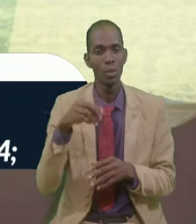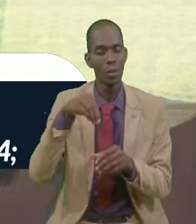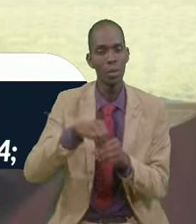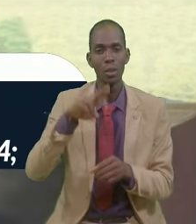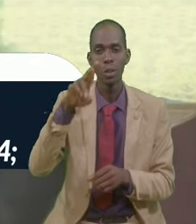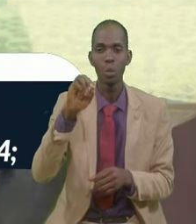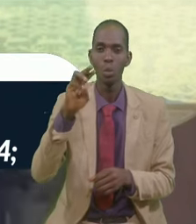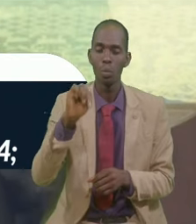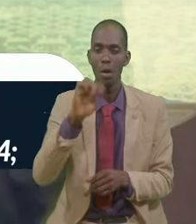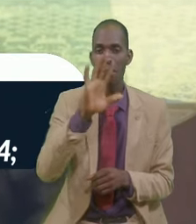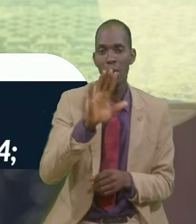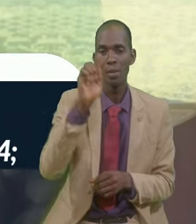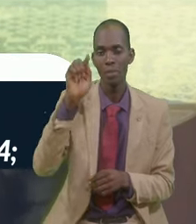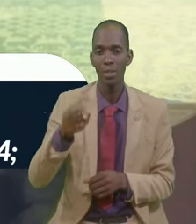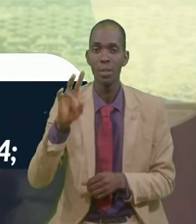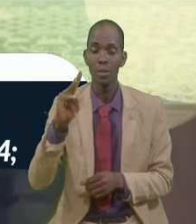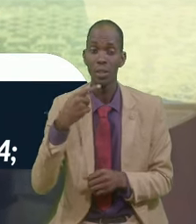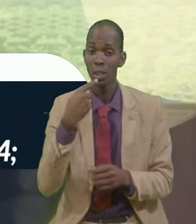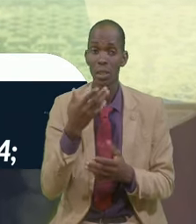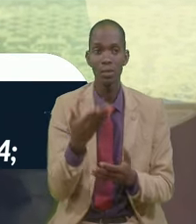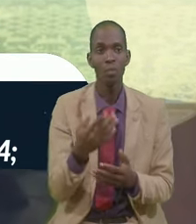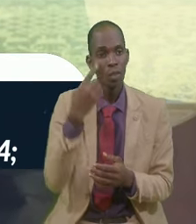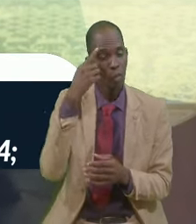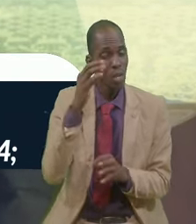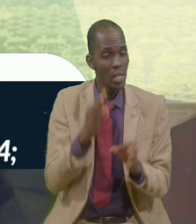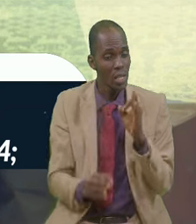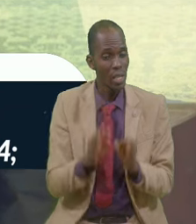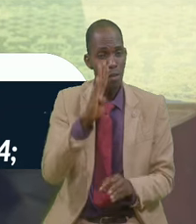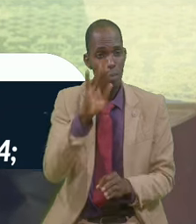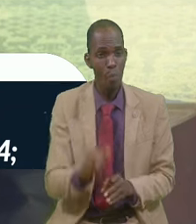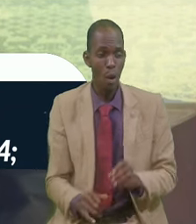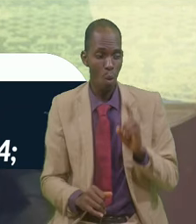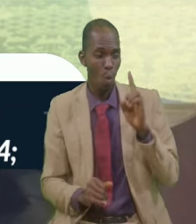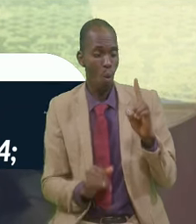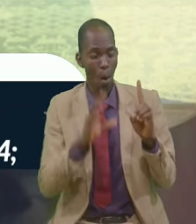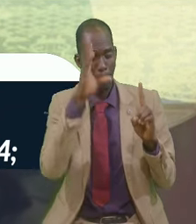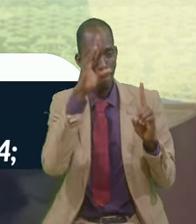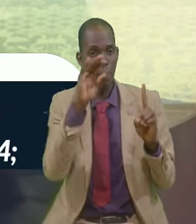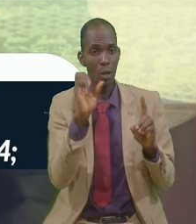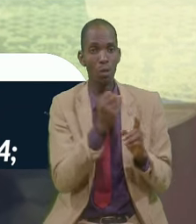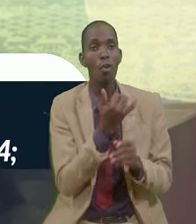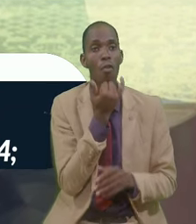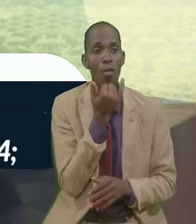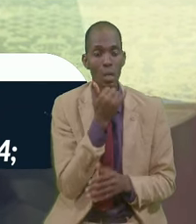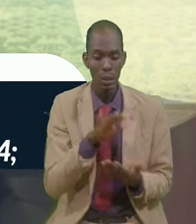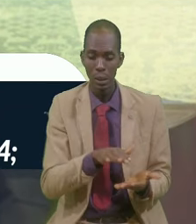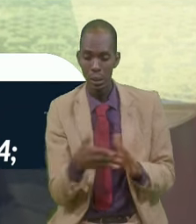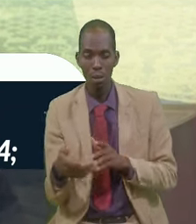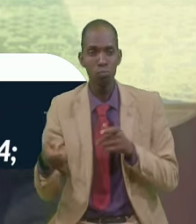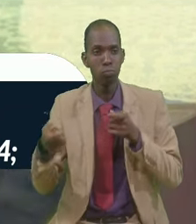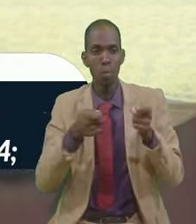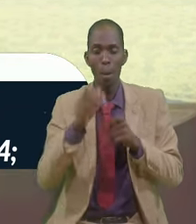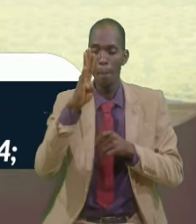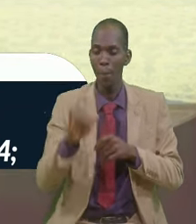chapter 5, verse 17. It says, for if by one man's offense, death reigned by